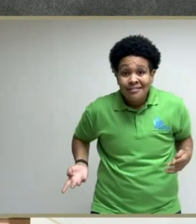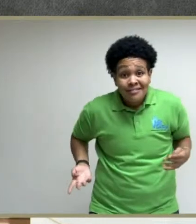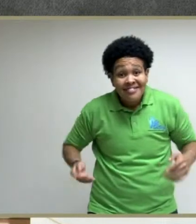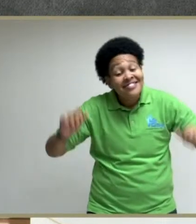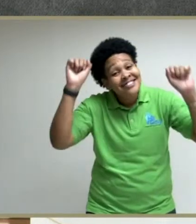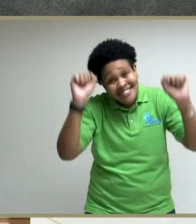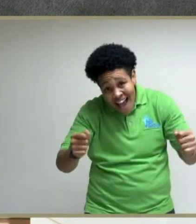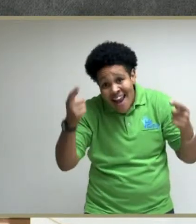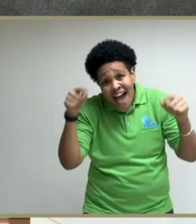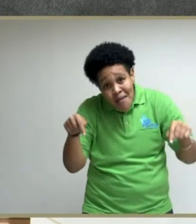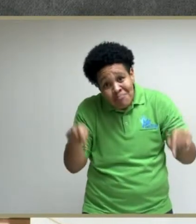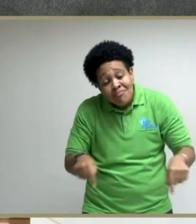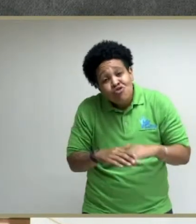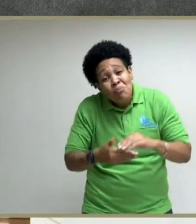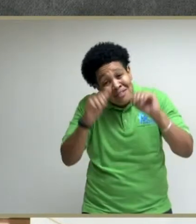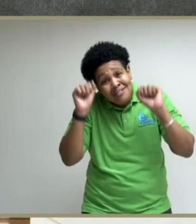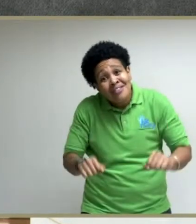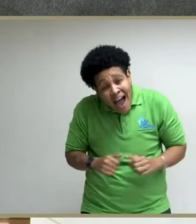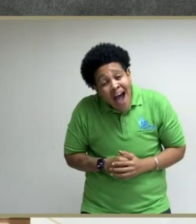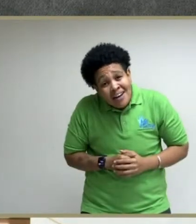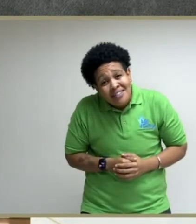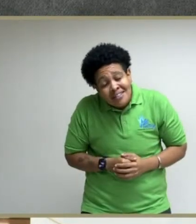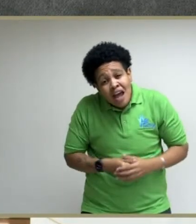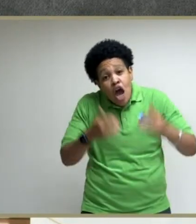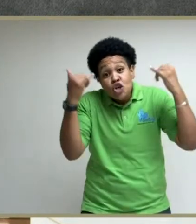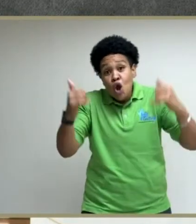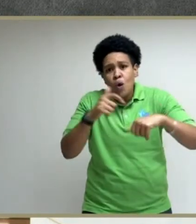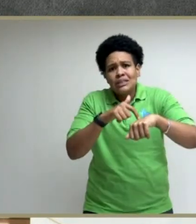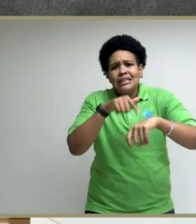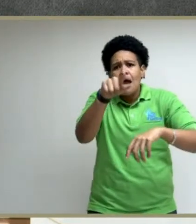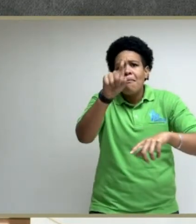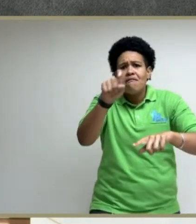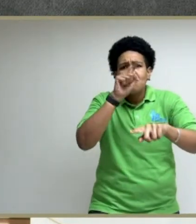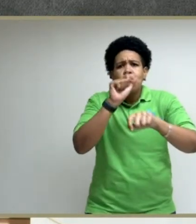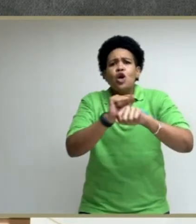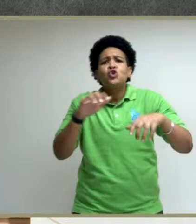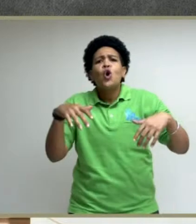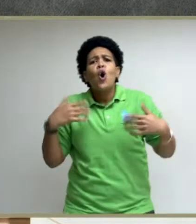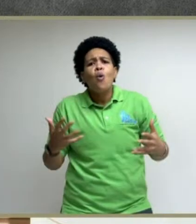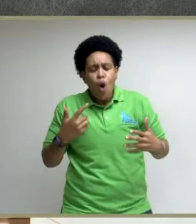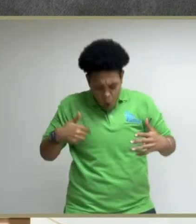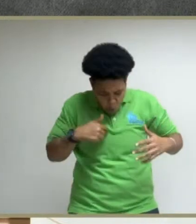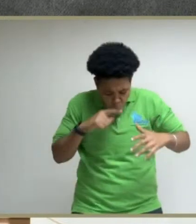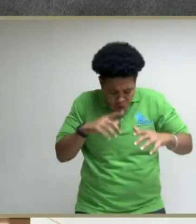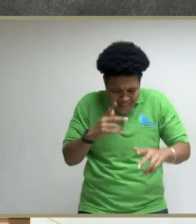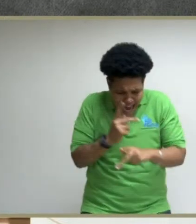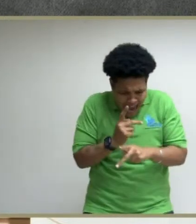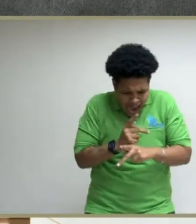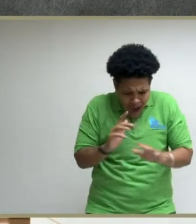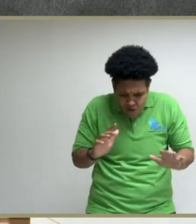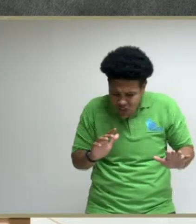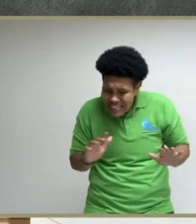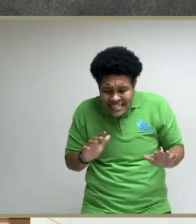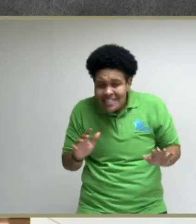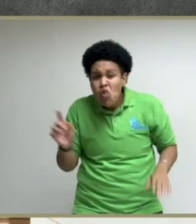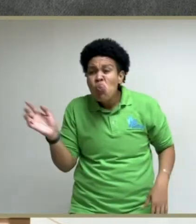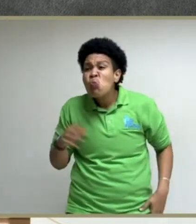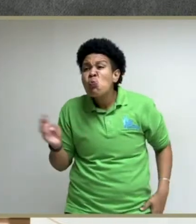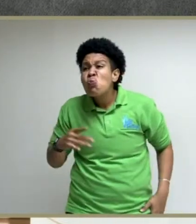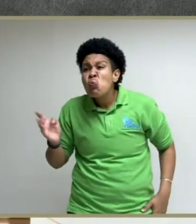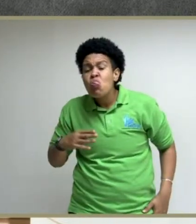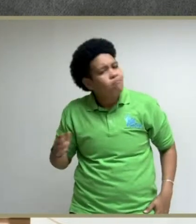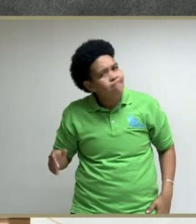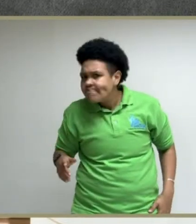to us. And now is the time that we have to ensure that we take the precautions, that we continue